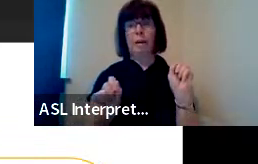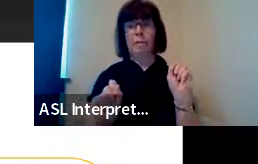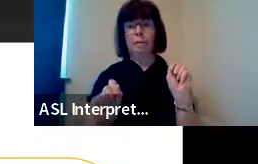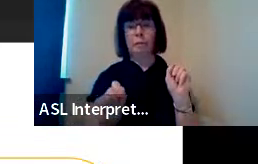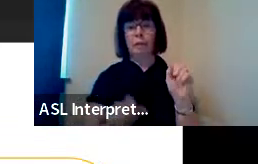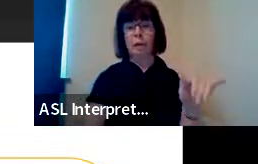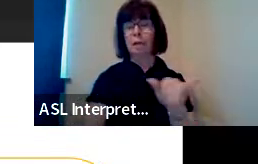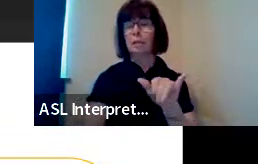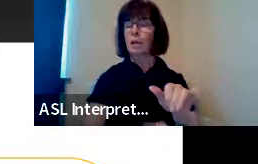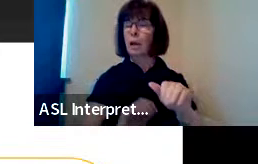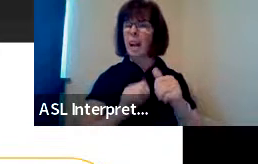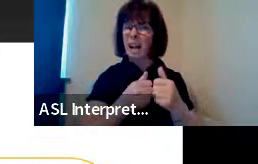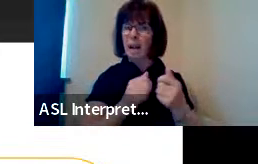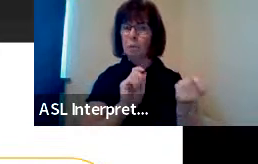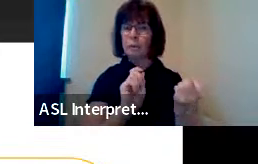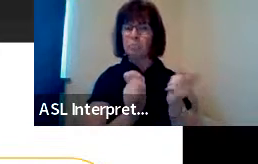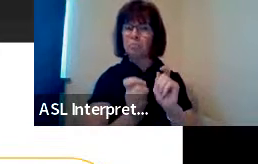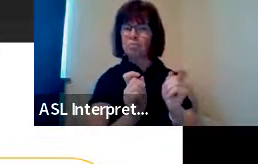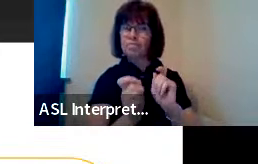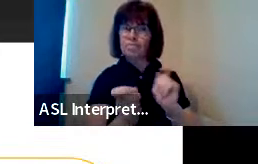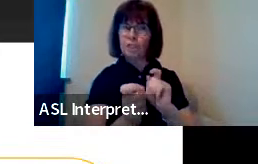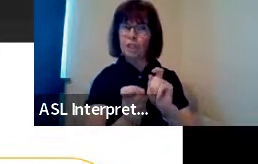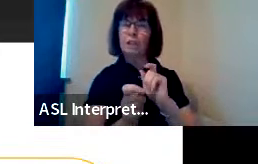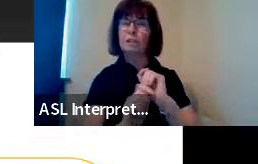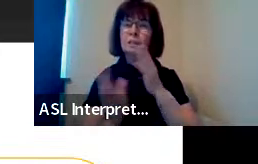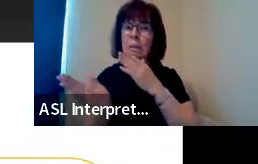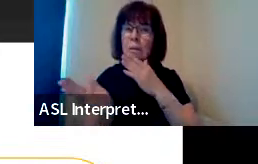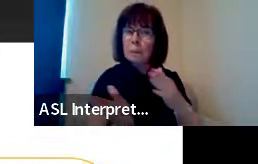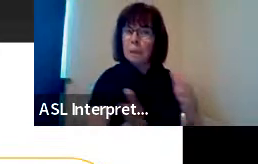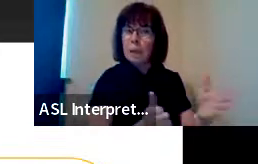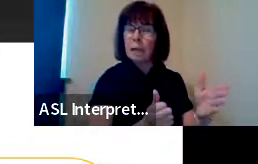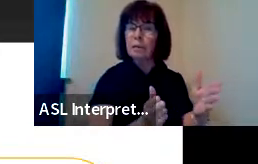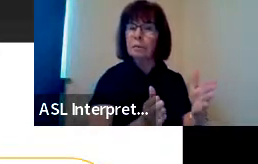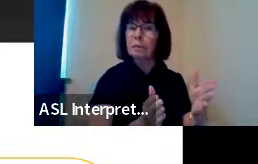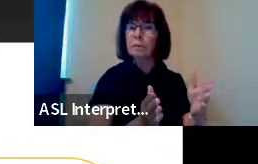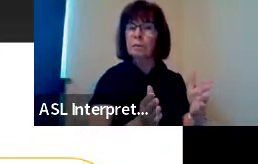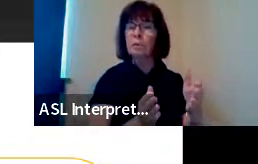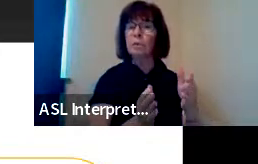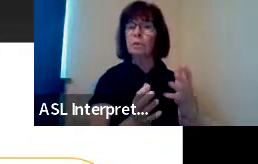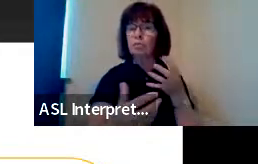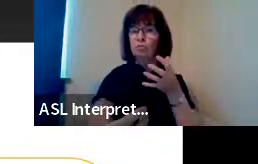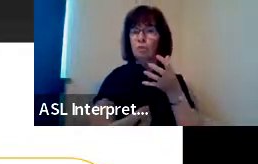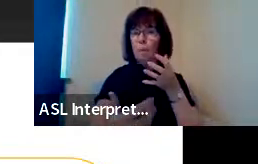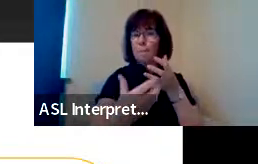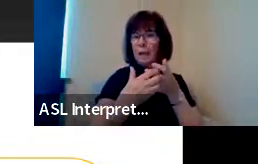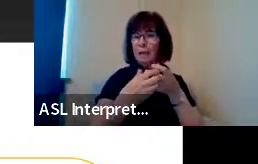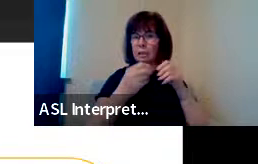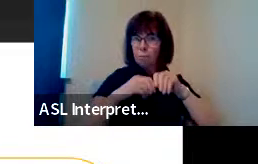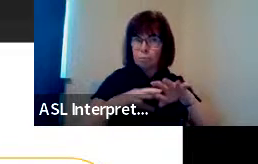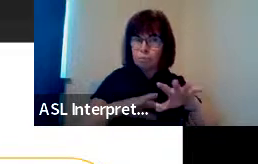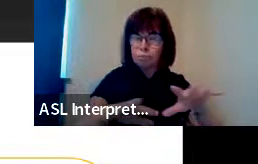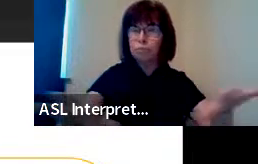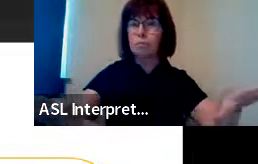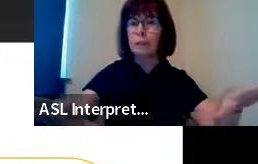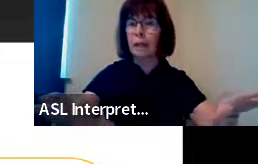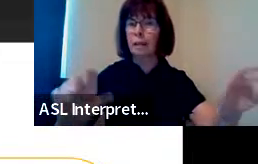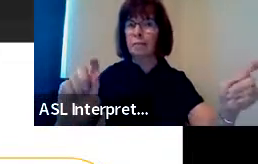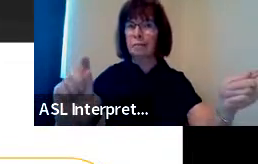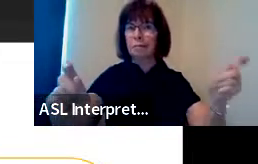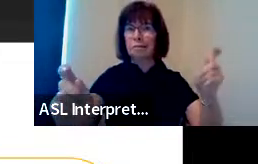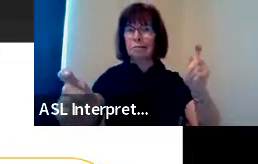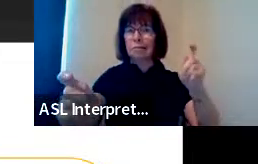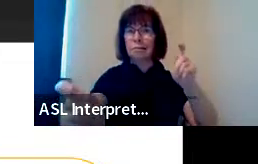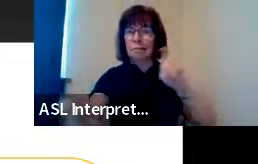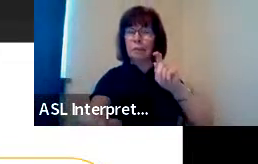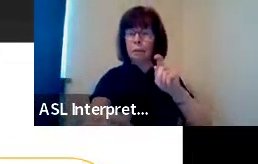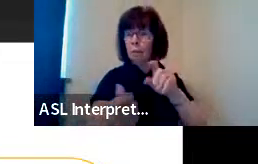to adjust our tactics to move with the movements of this pandemic. We are learning